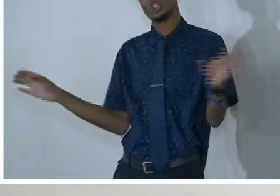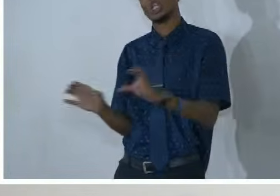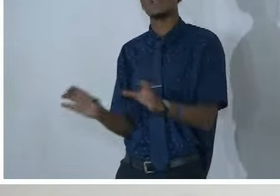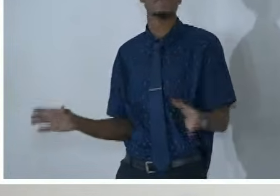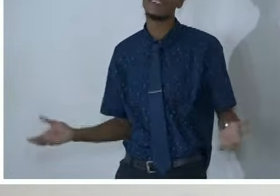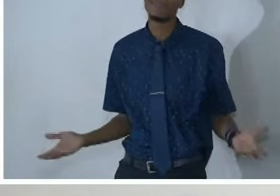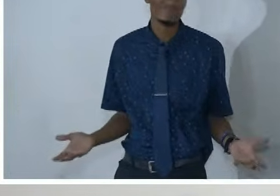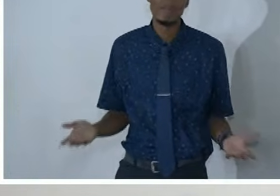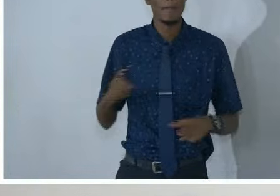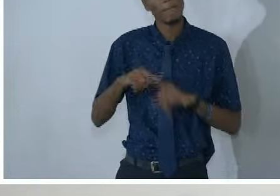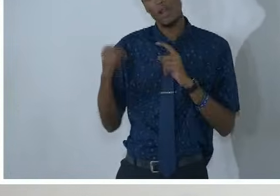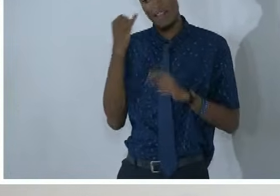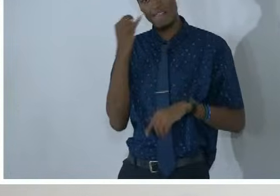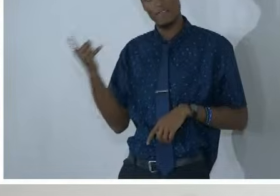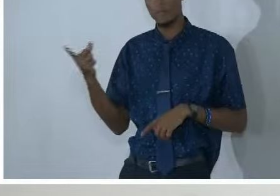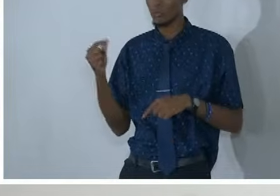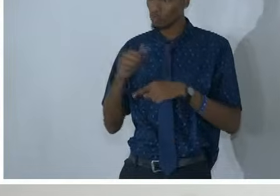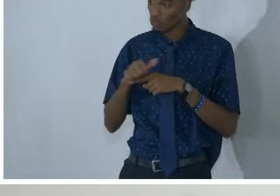they do the training,